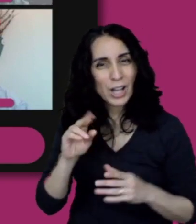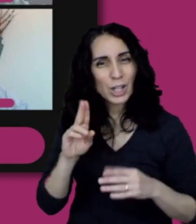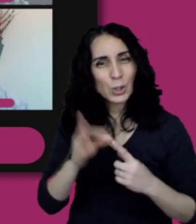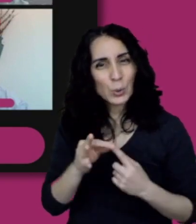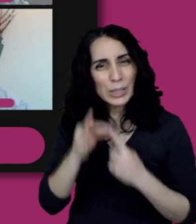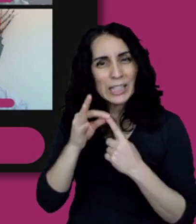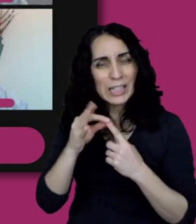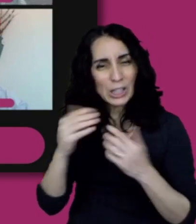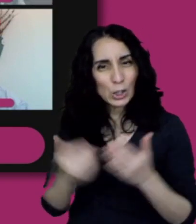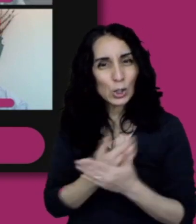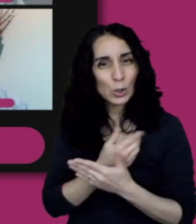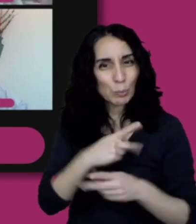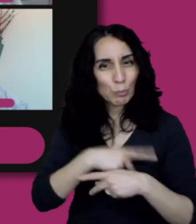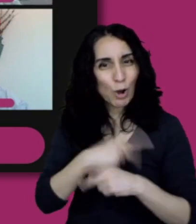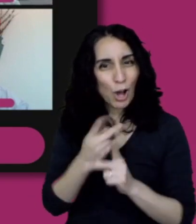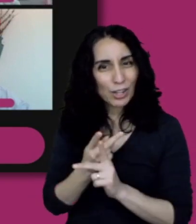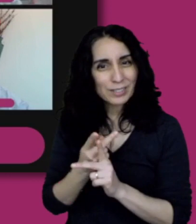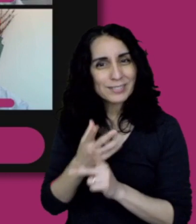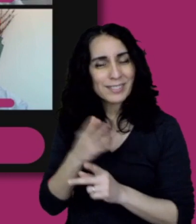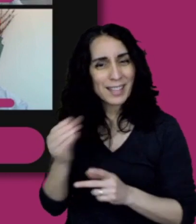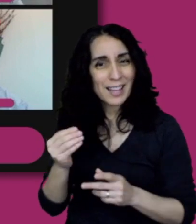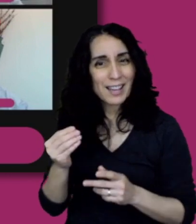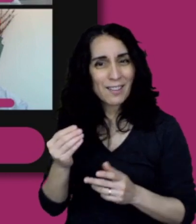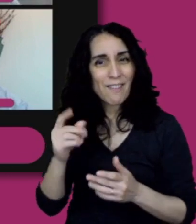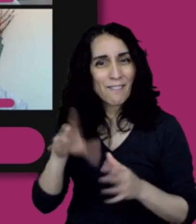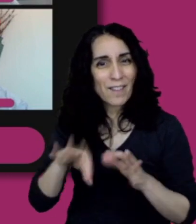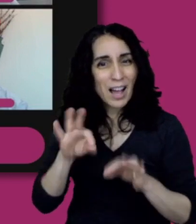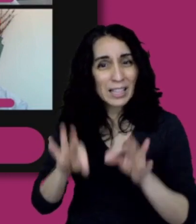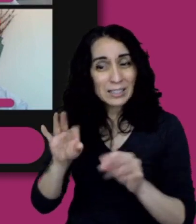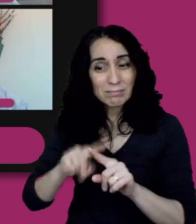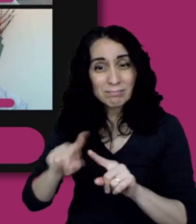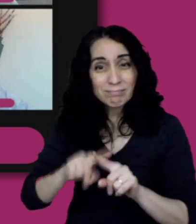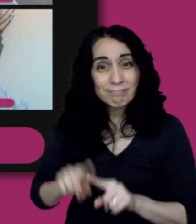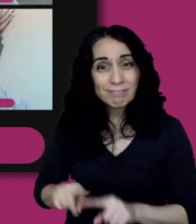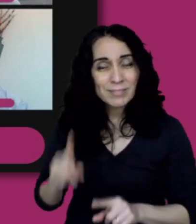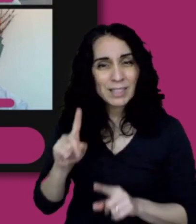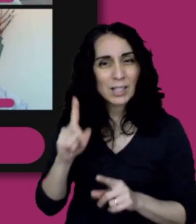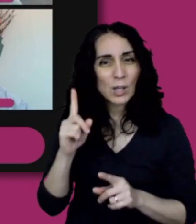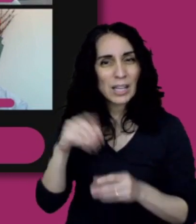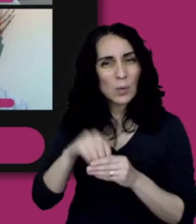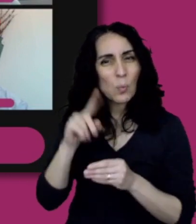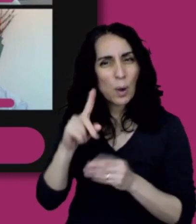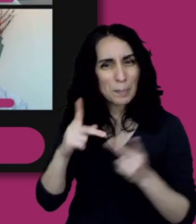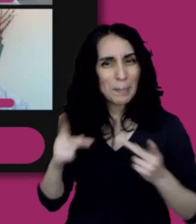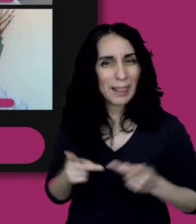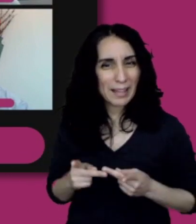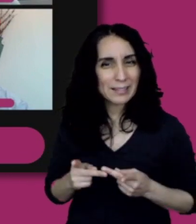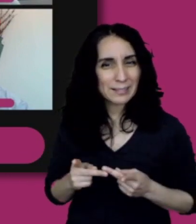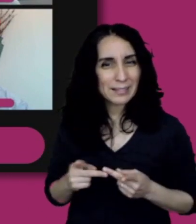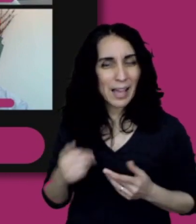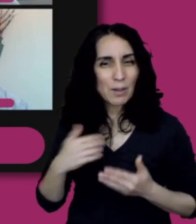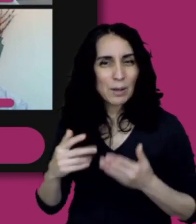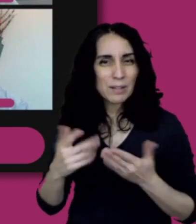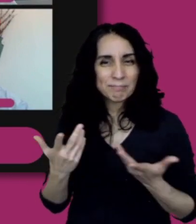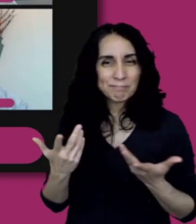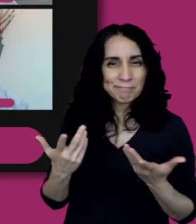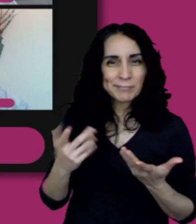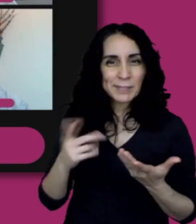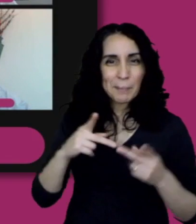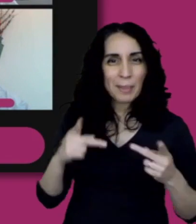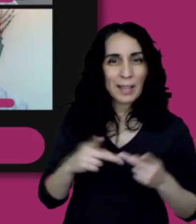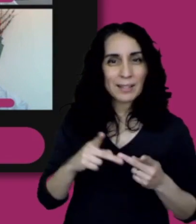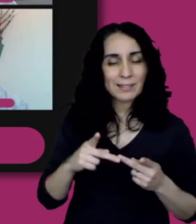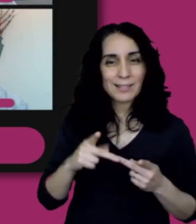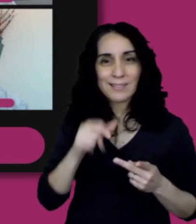new products, and that they can find a number of them in one place. We wanted to have a space, like Jason